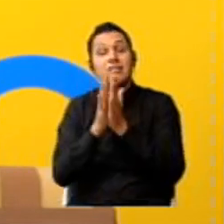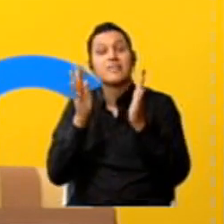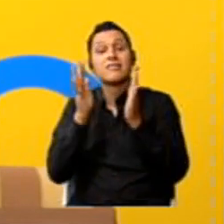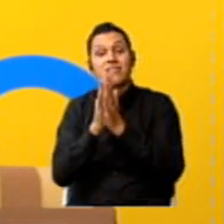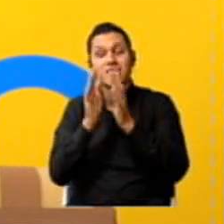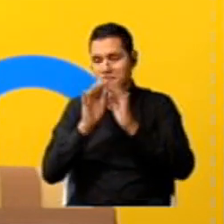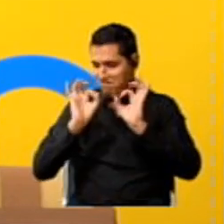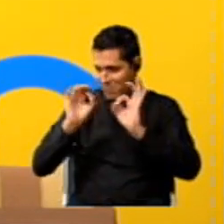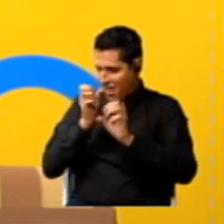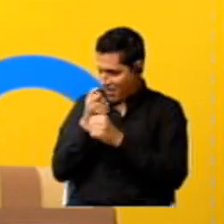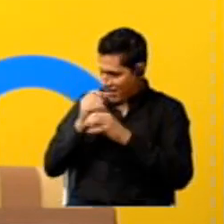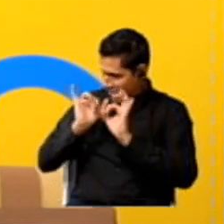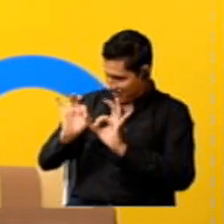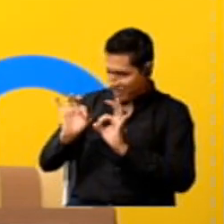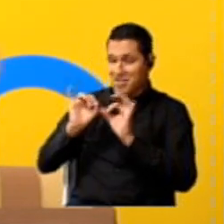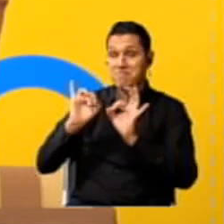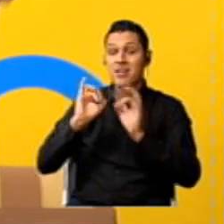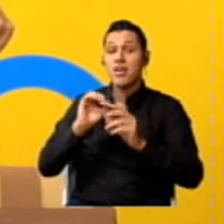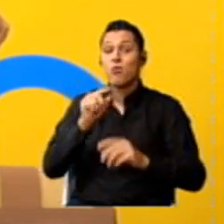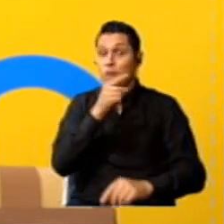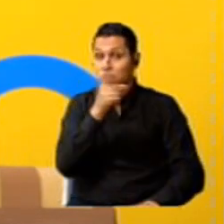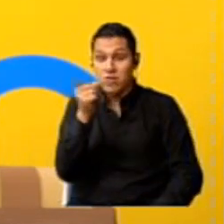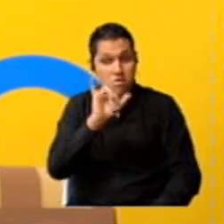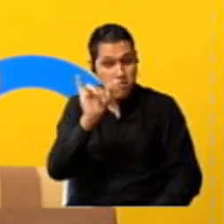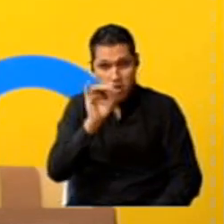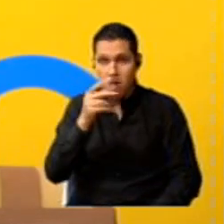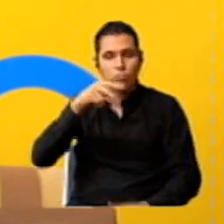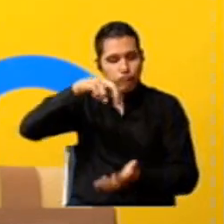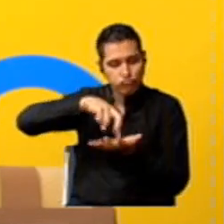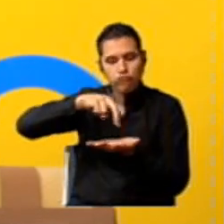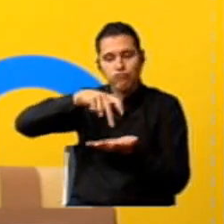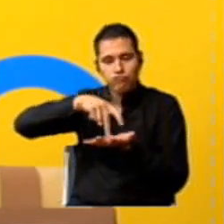Very good. And then you have to